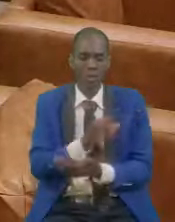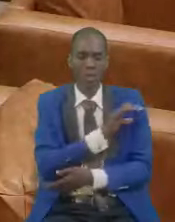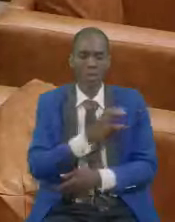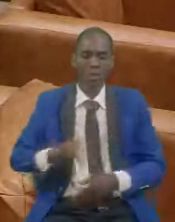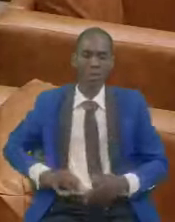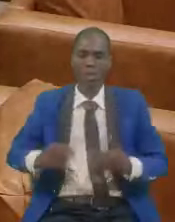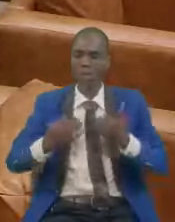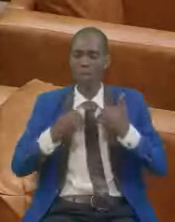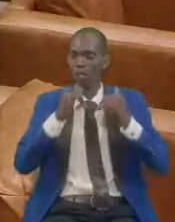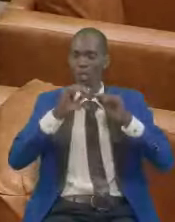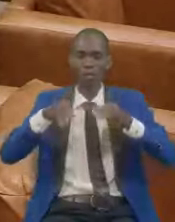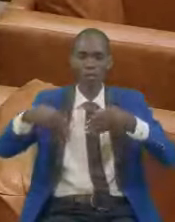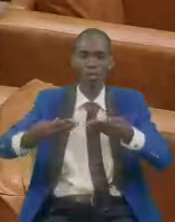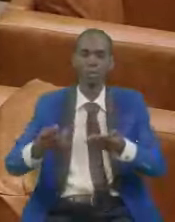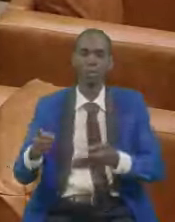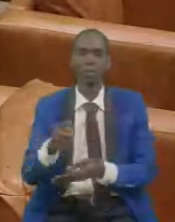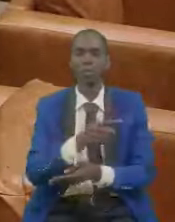them.